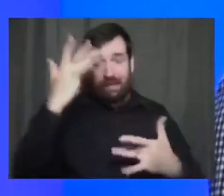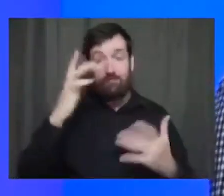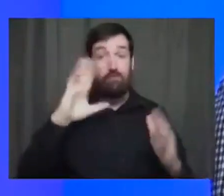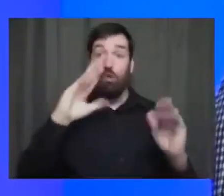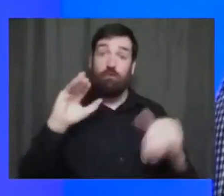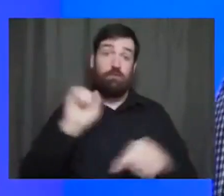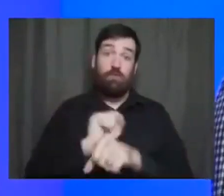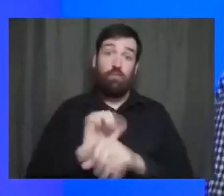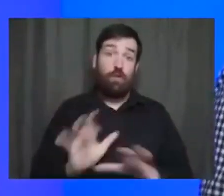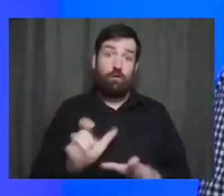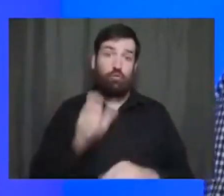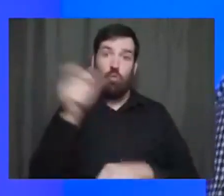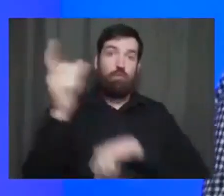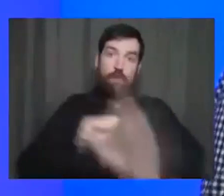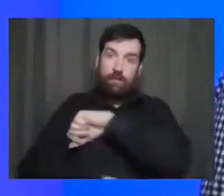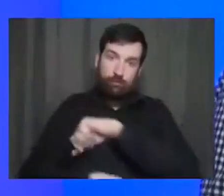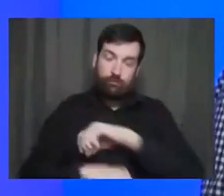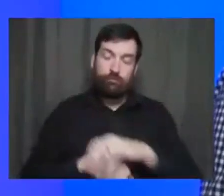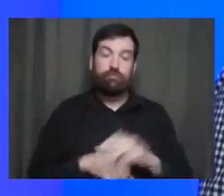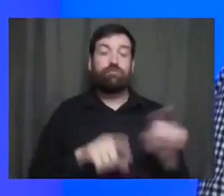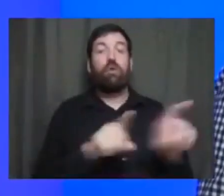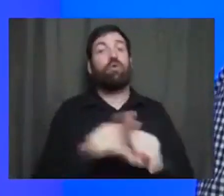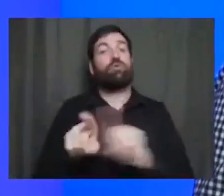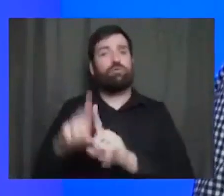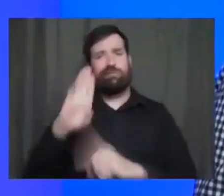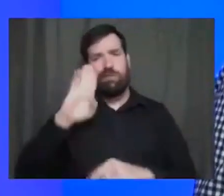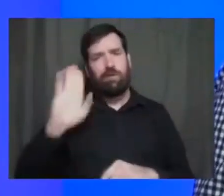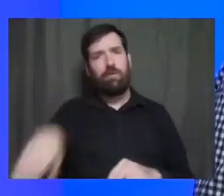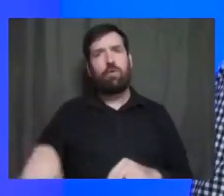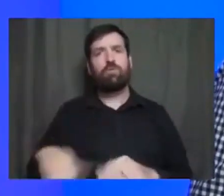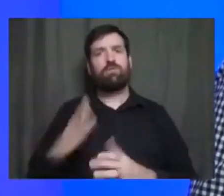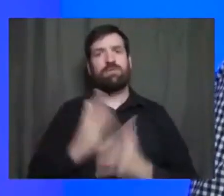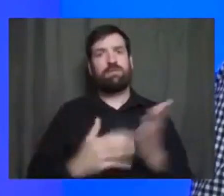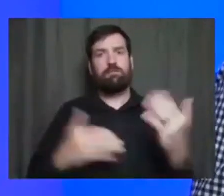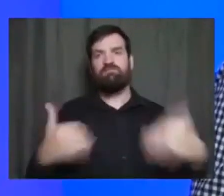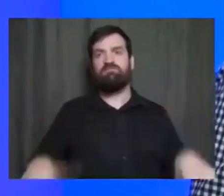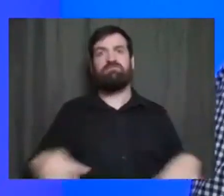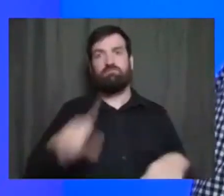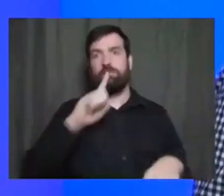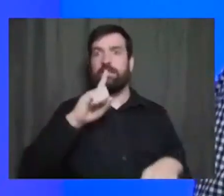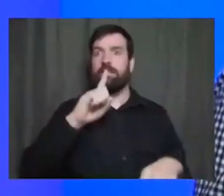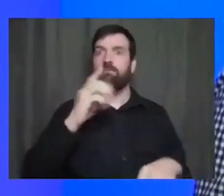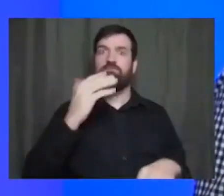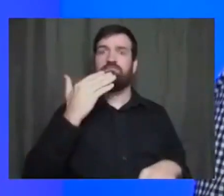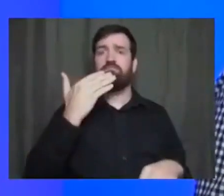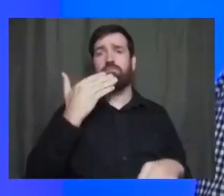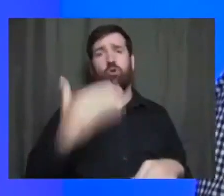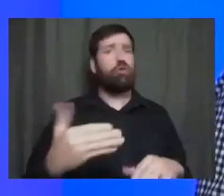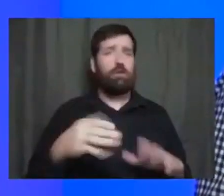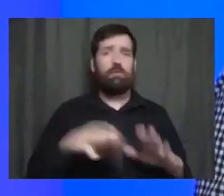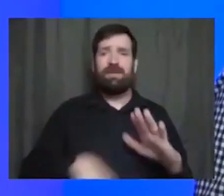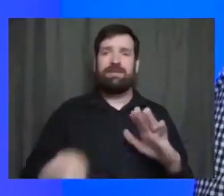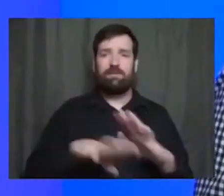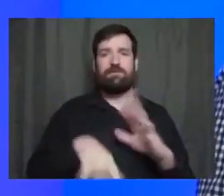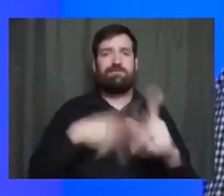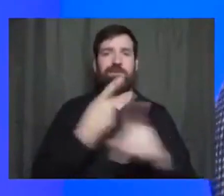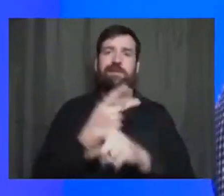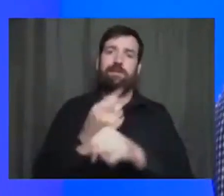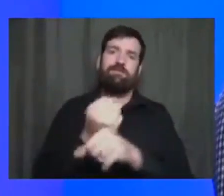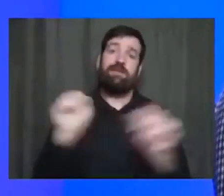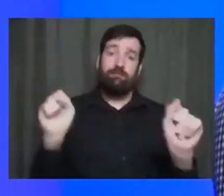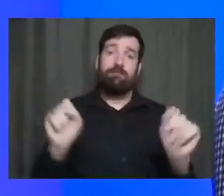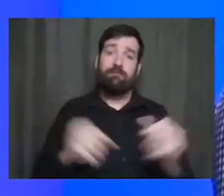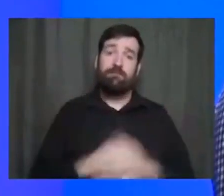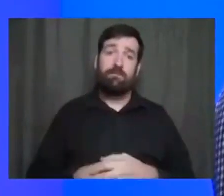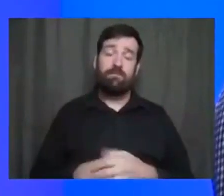about that. And then also we know that there are just some really great basics that we can hold on to keep ourselves safe from symptomatic folks.